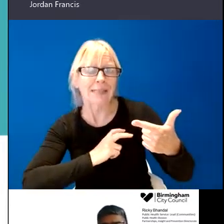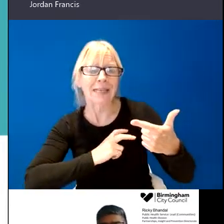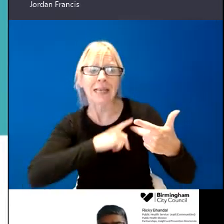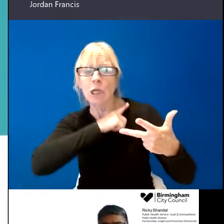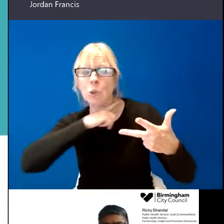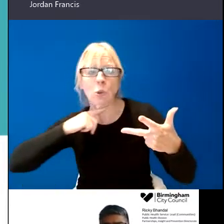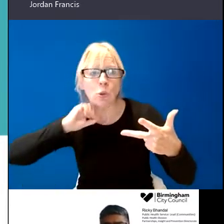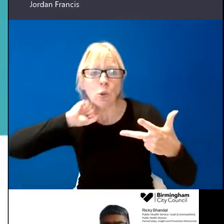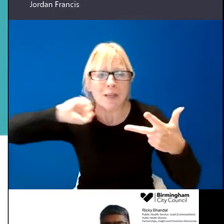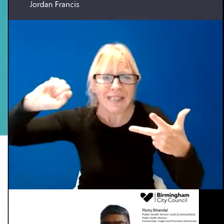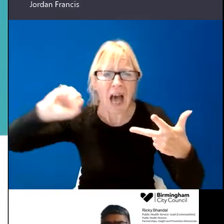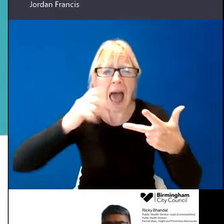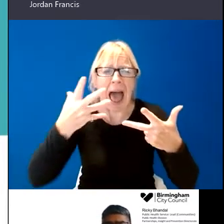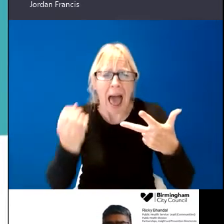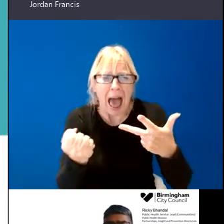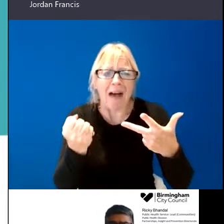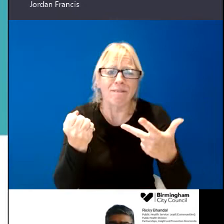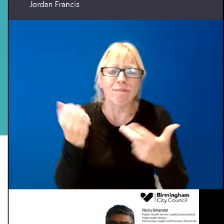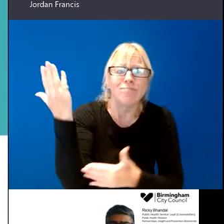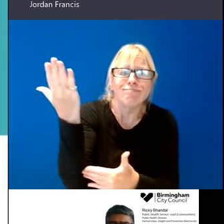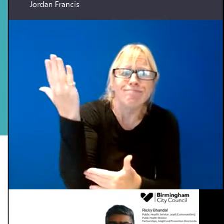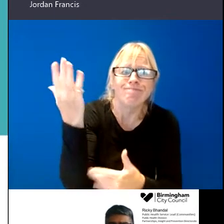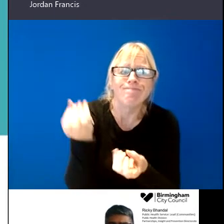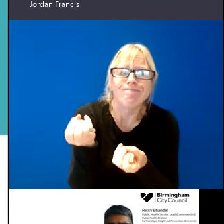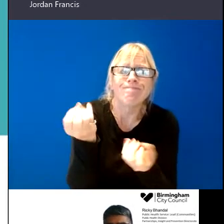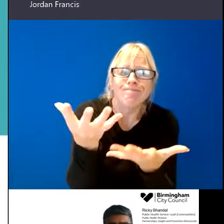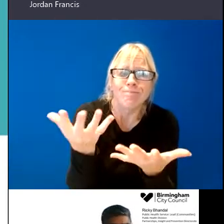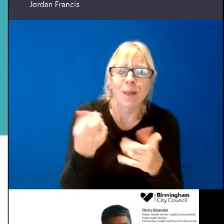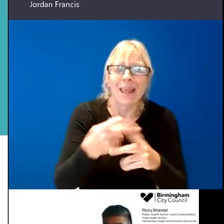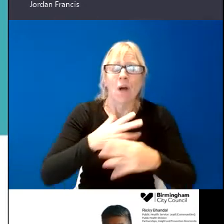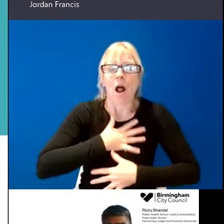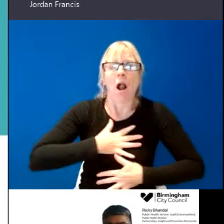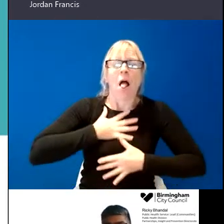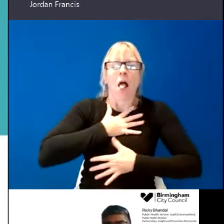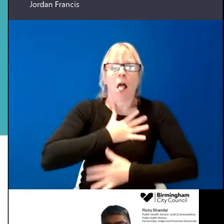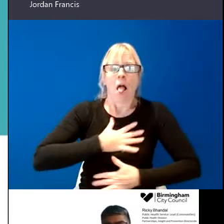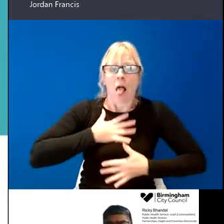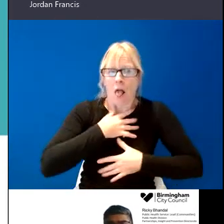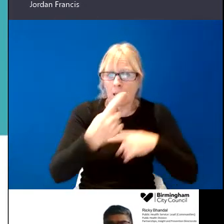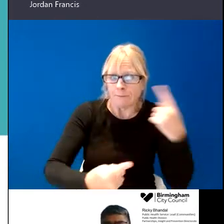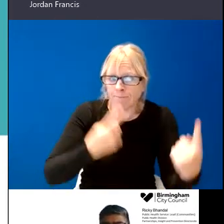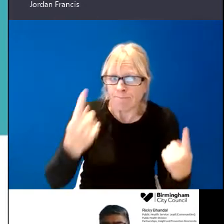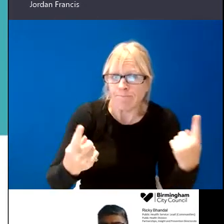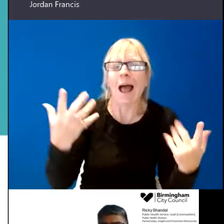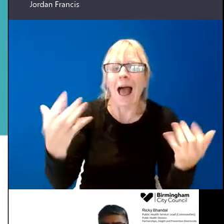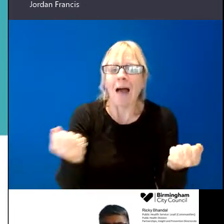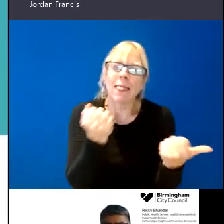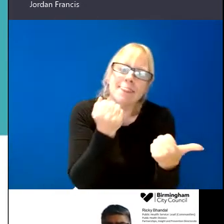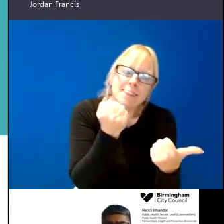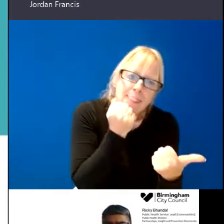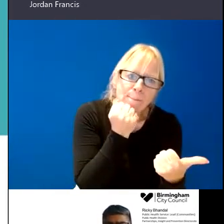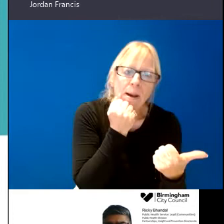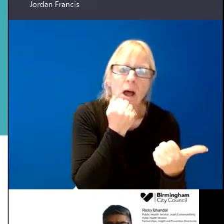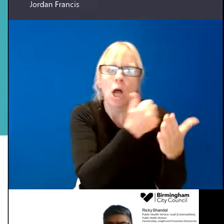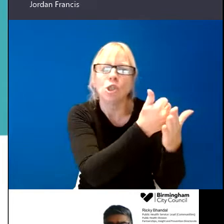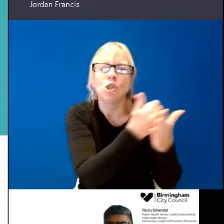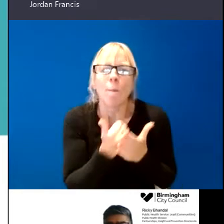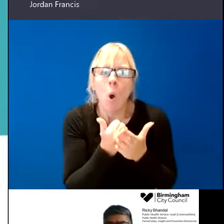as well. So we do have some support group, some numbers and contacts within the